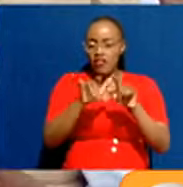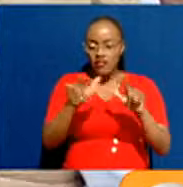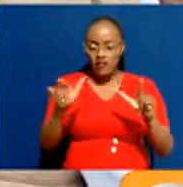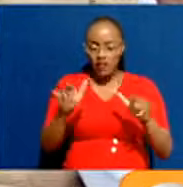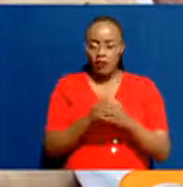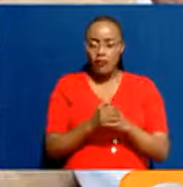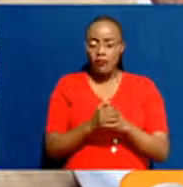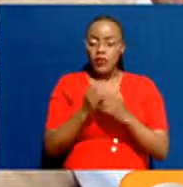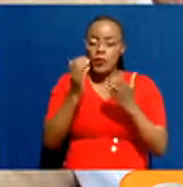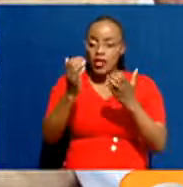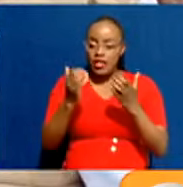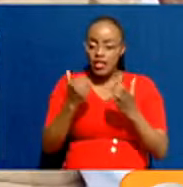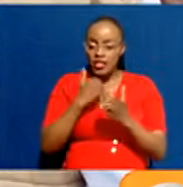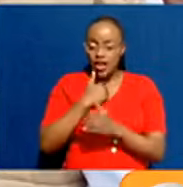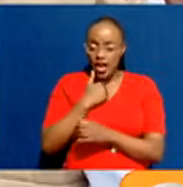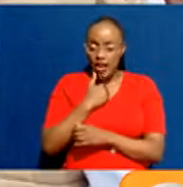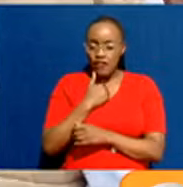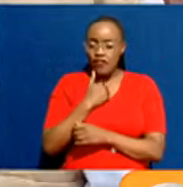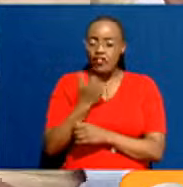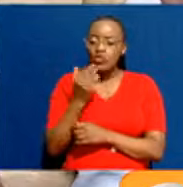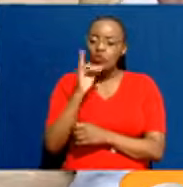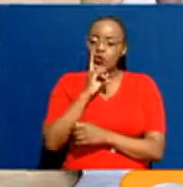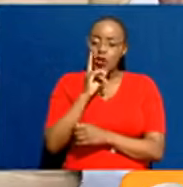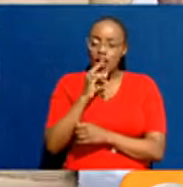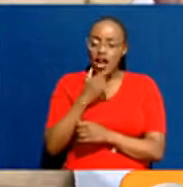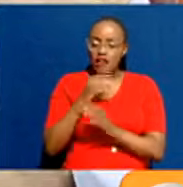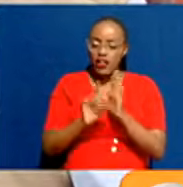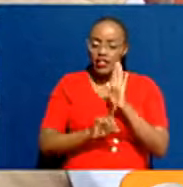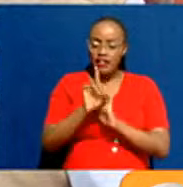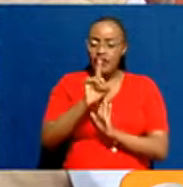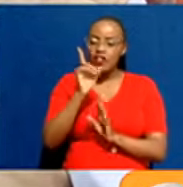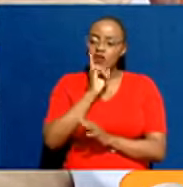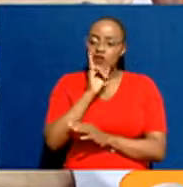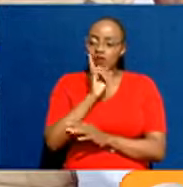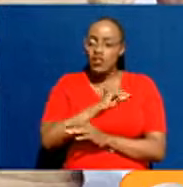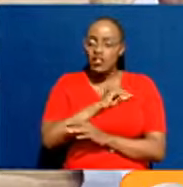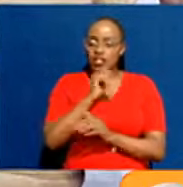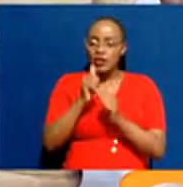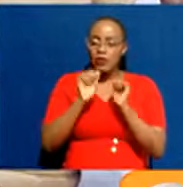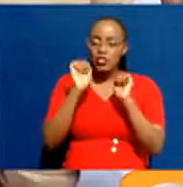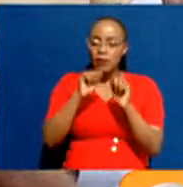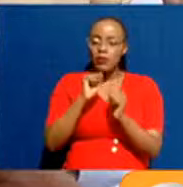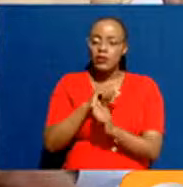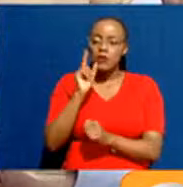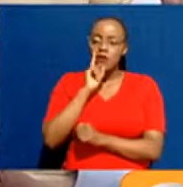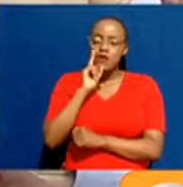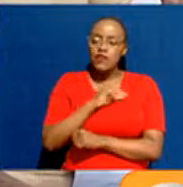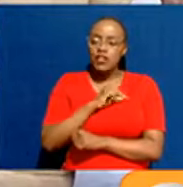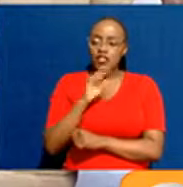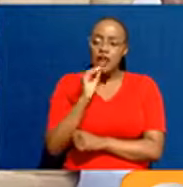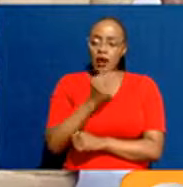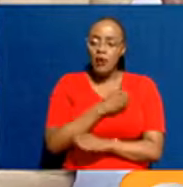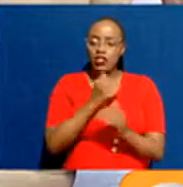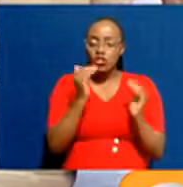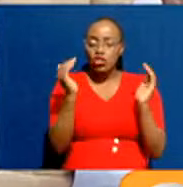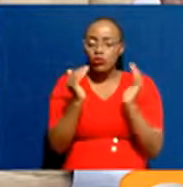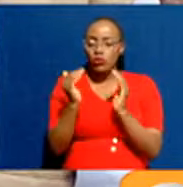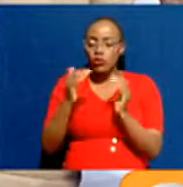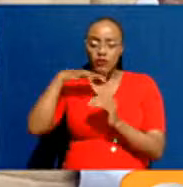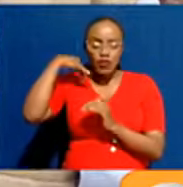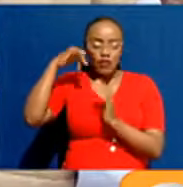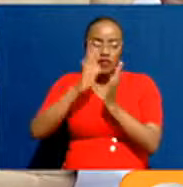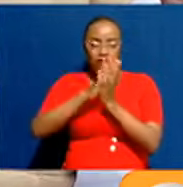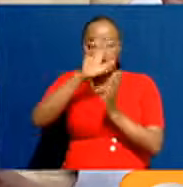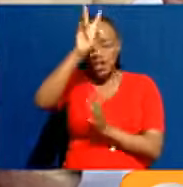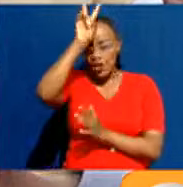been a need to develop a finishing a ration that can finish our small ruminants, sheep and